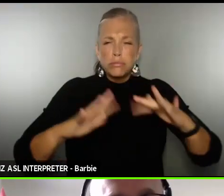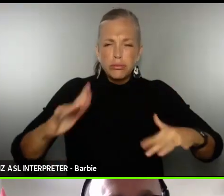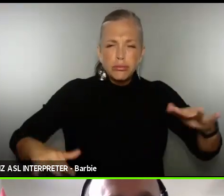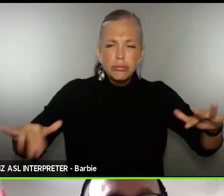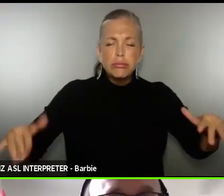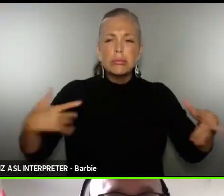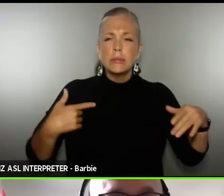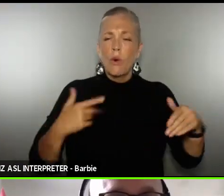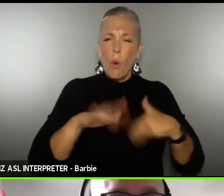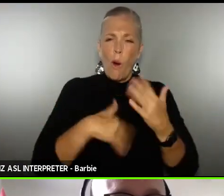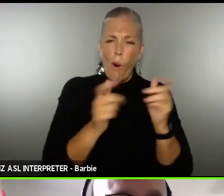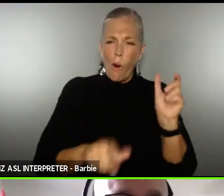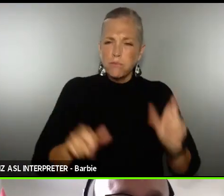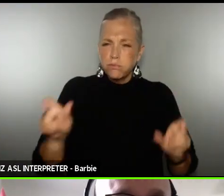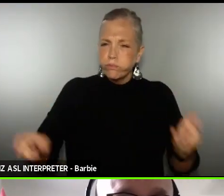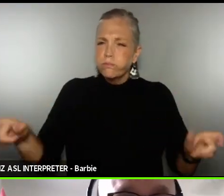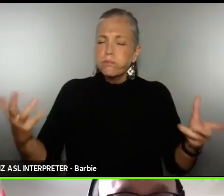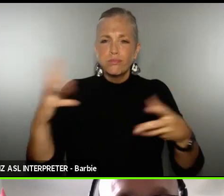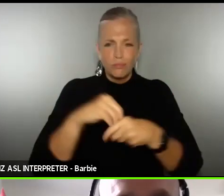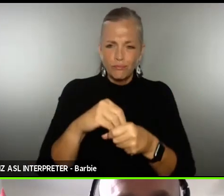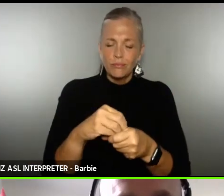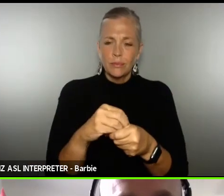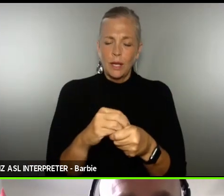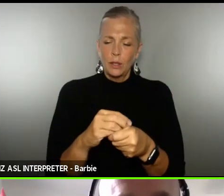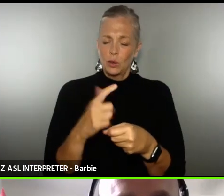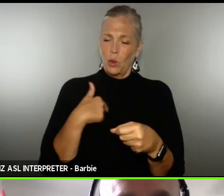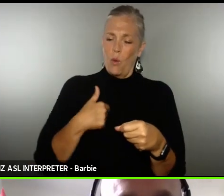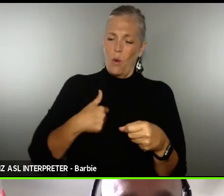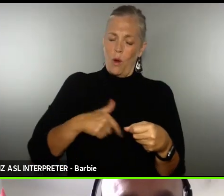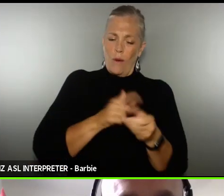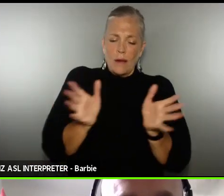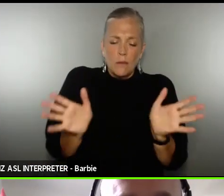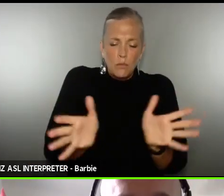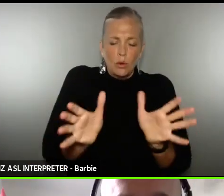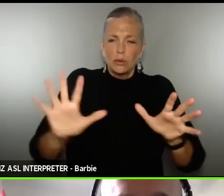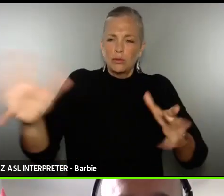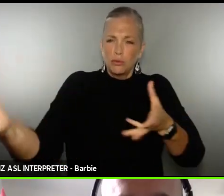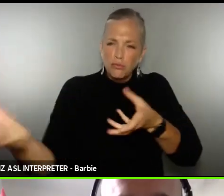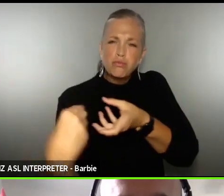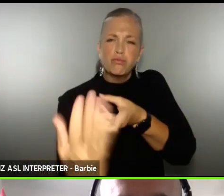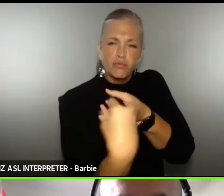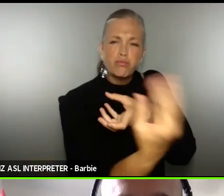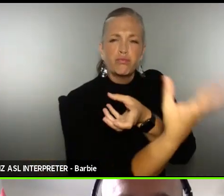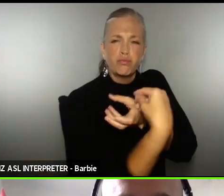sort of, to also collaborate across many lines of difference while also